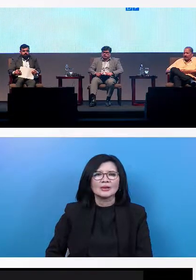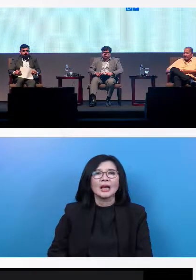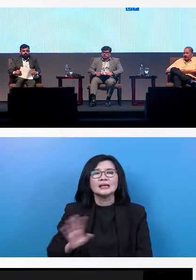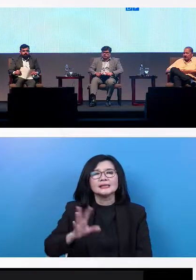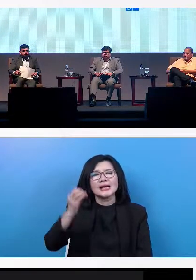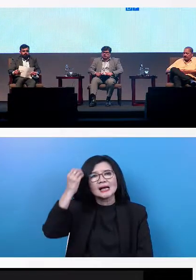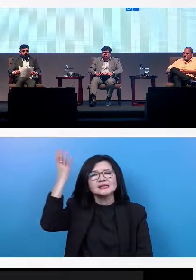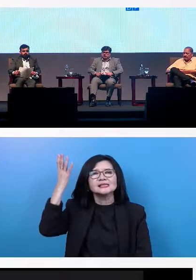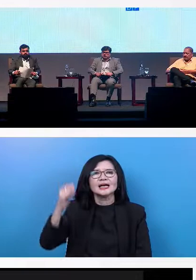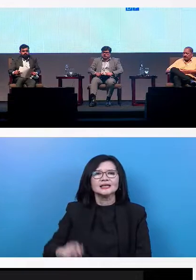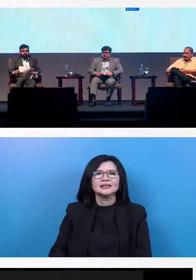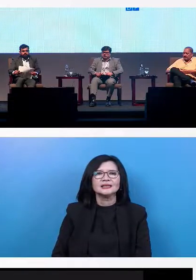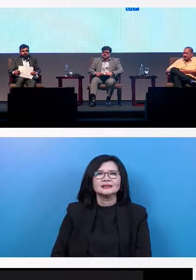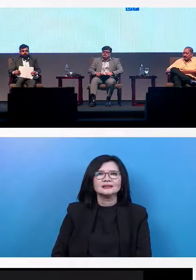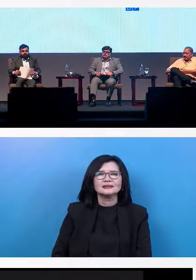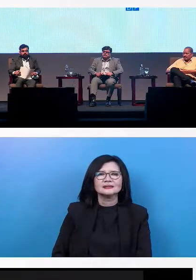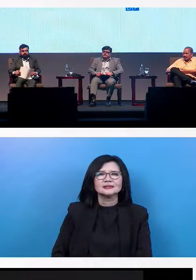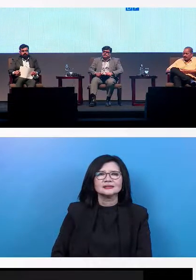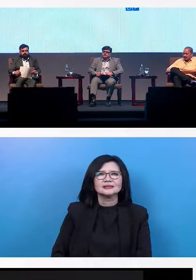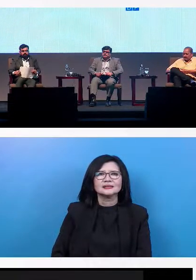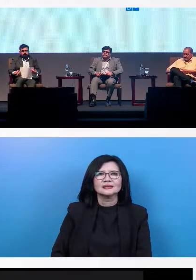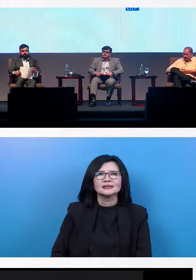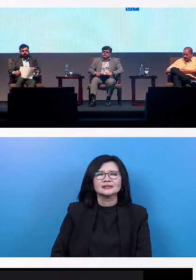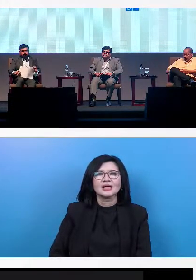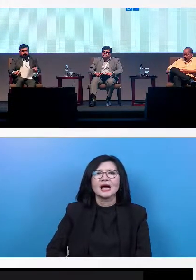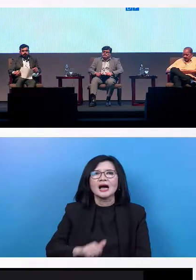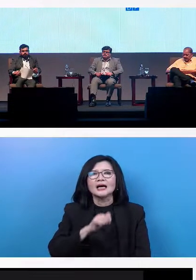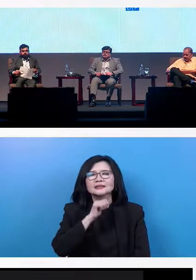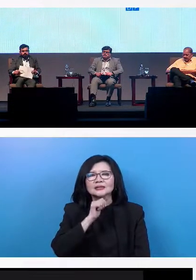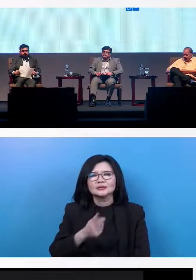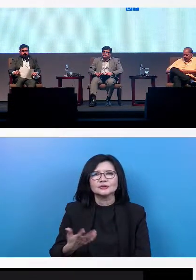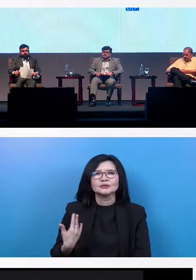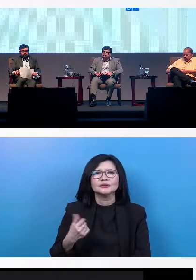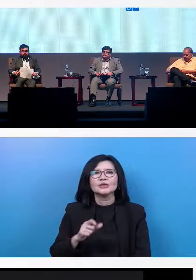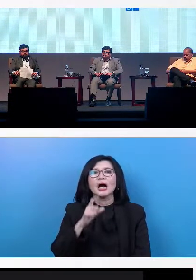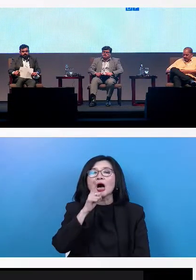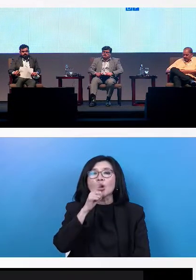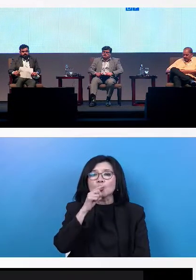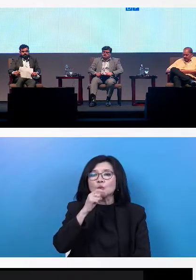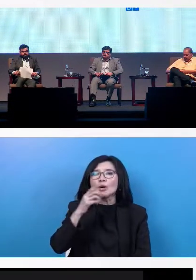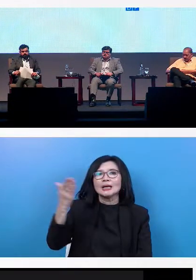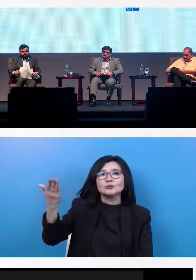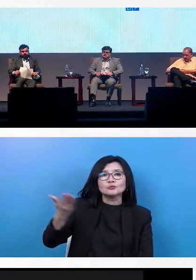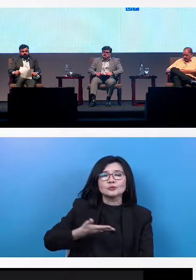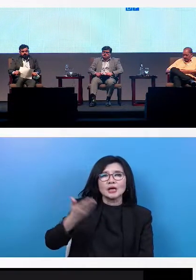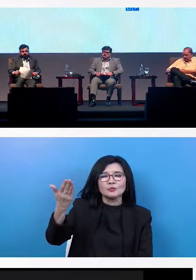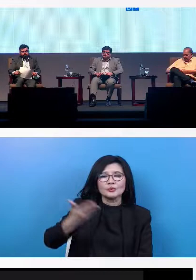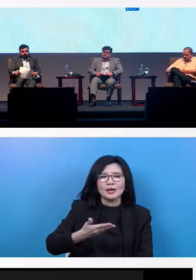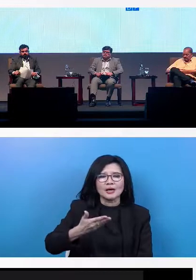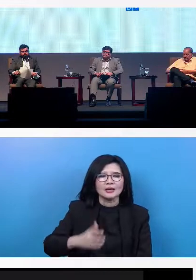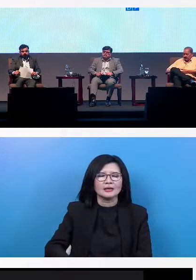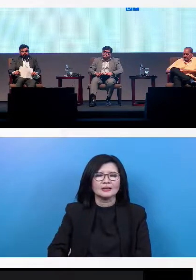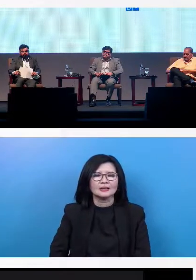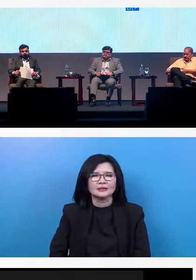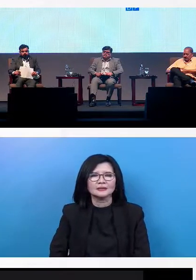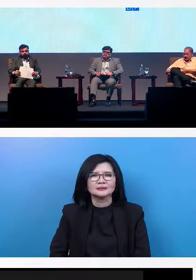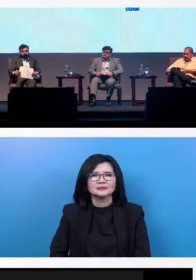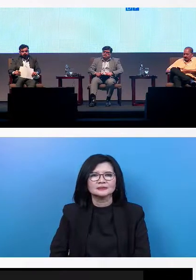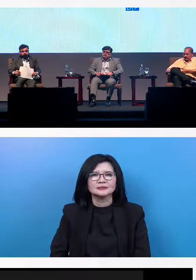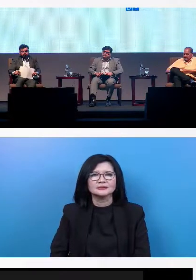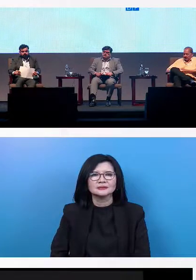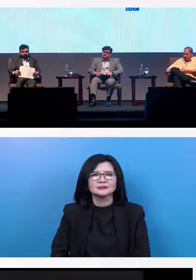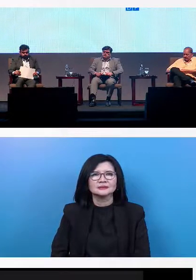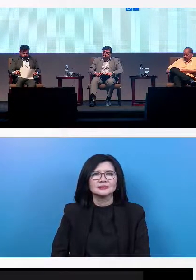is brilliant." And then from there, the doors started to open. So I do think we are playing this role together